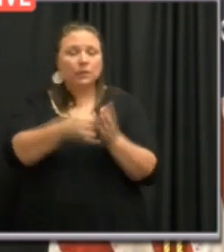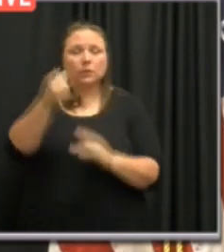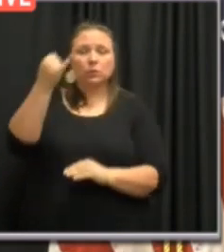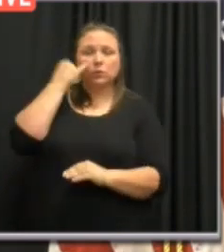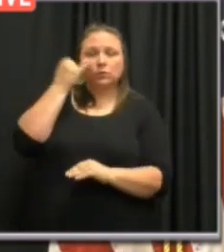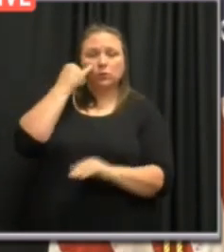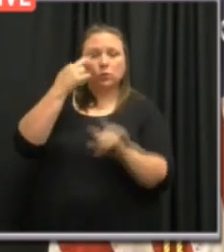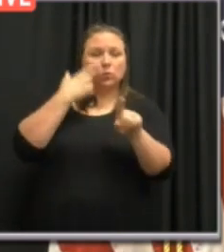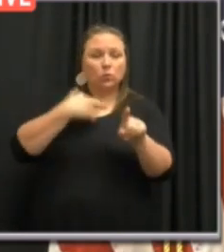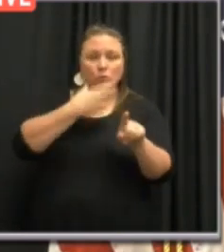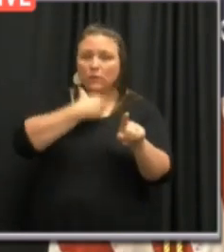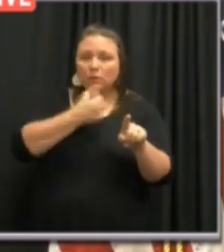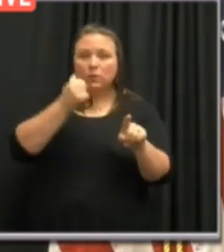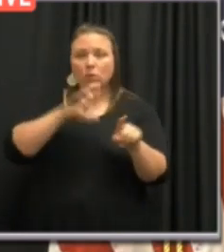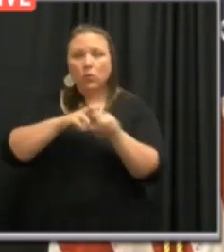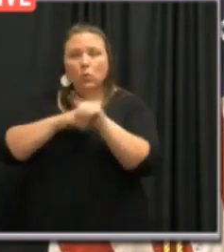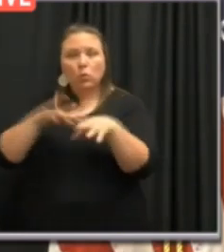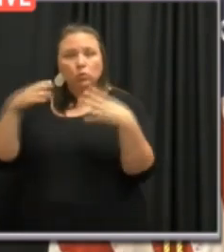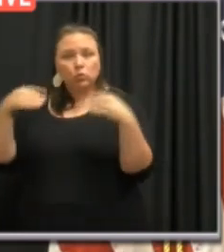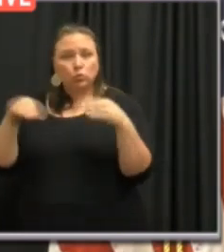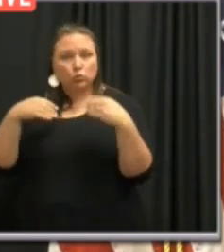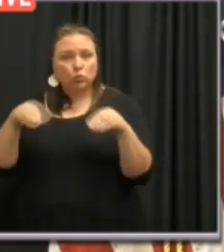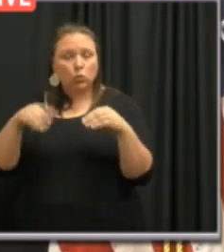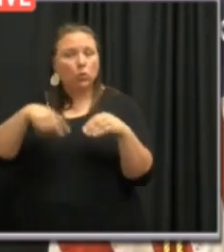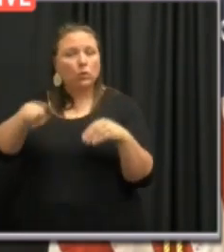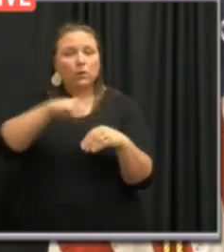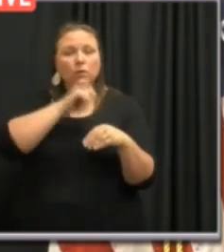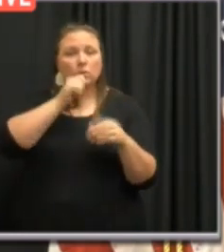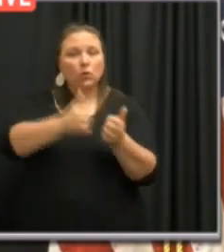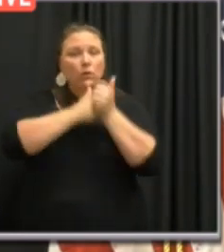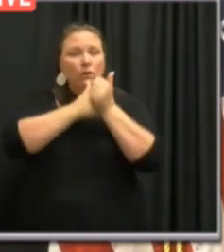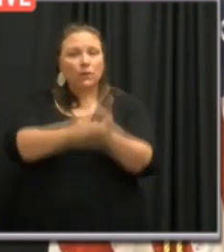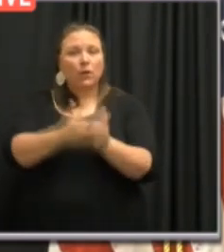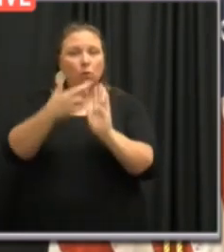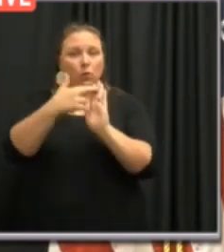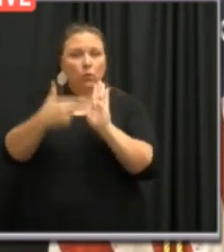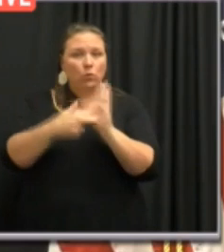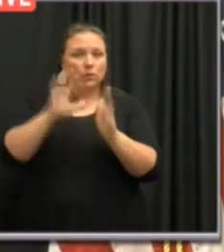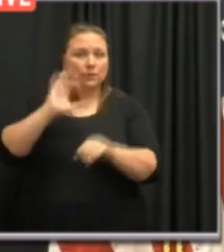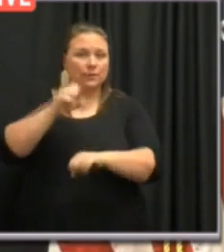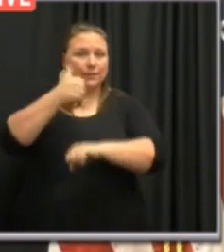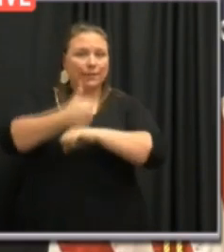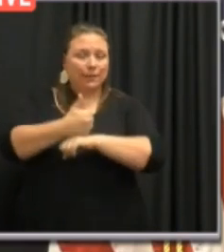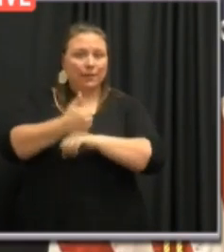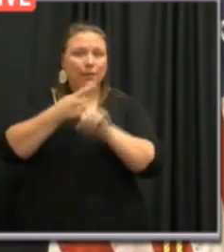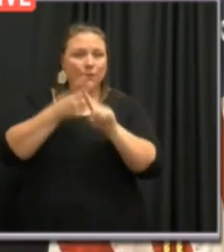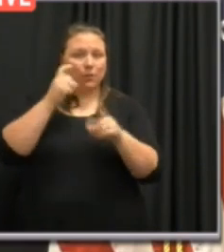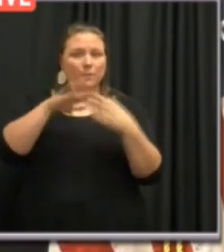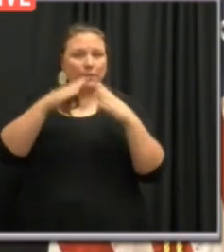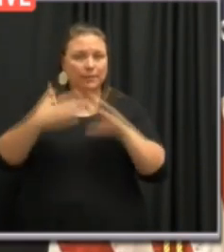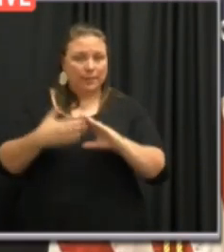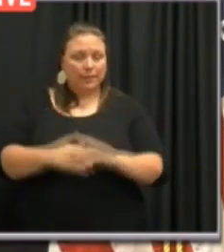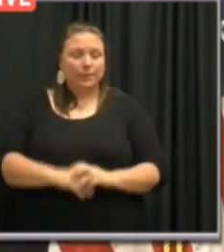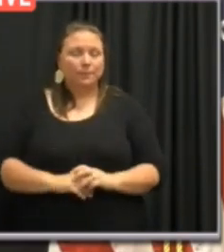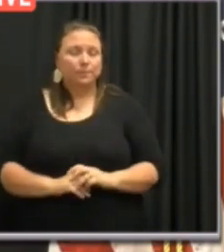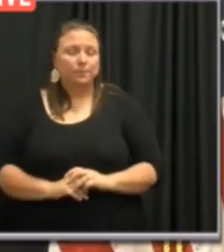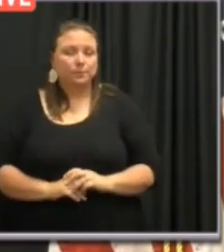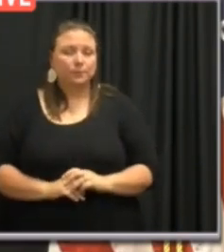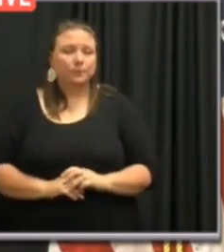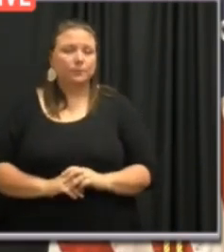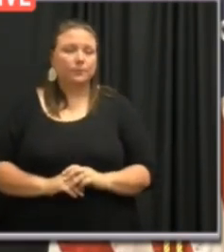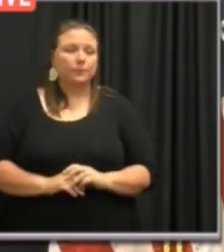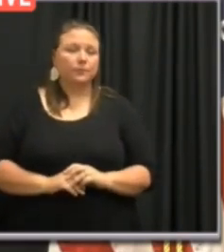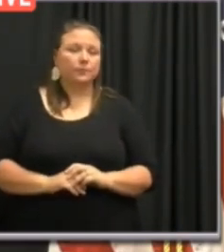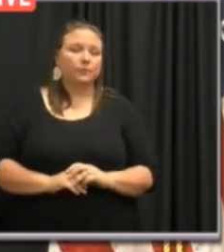or retail store does not follow the guidelines that have been issued by the city. And